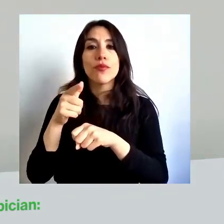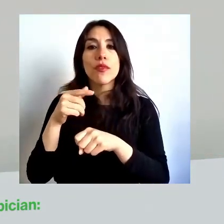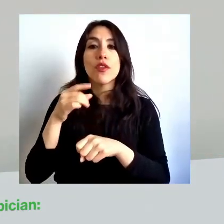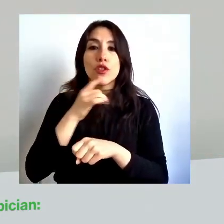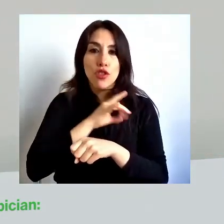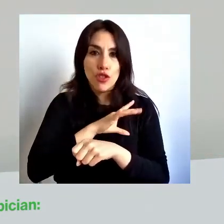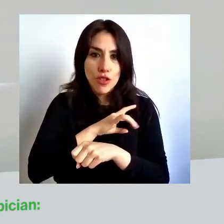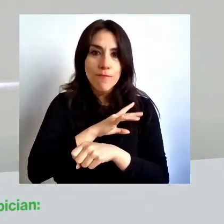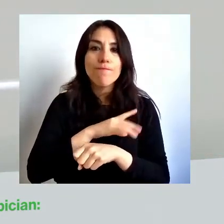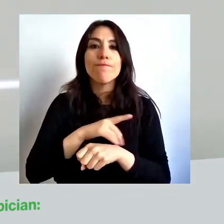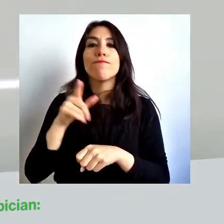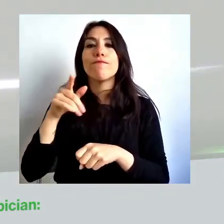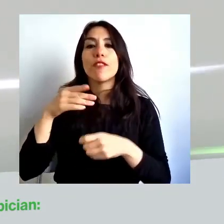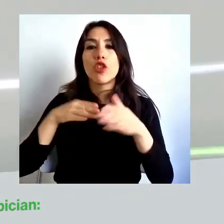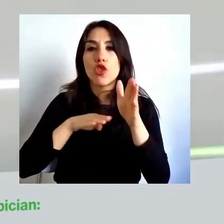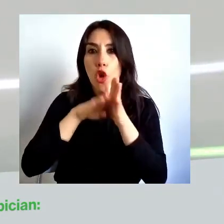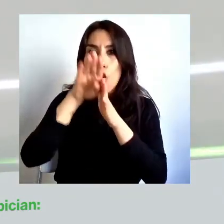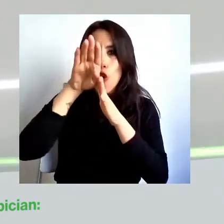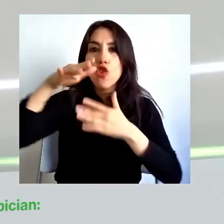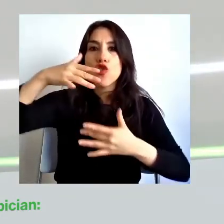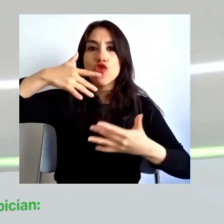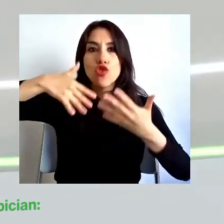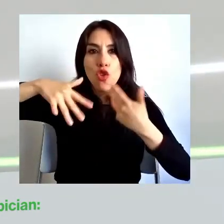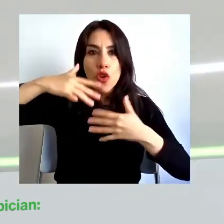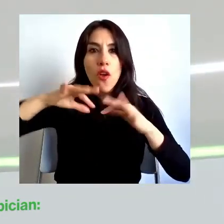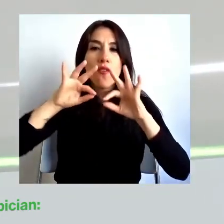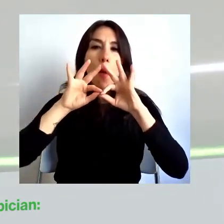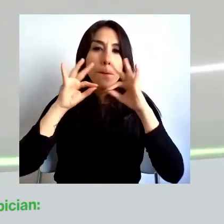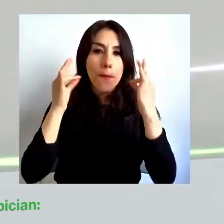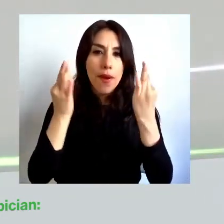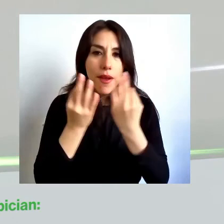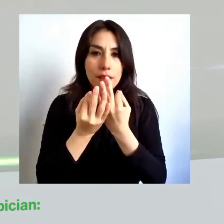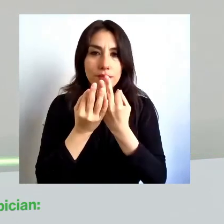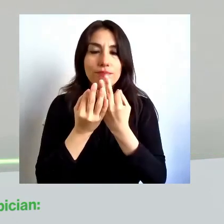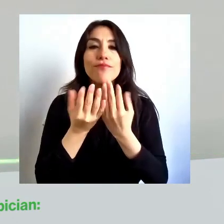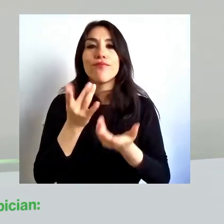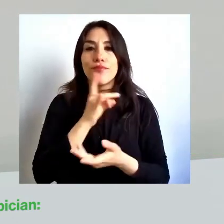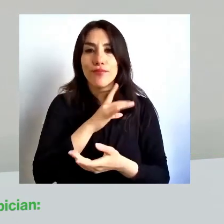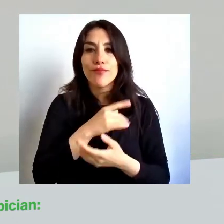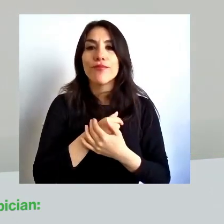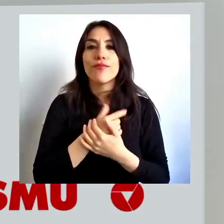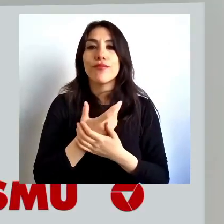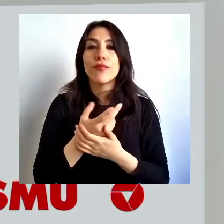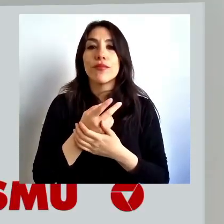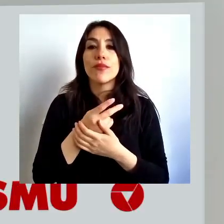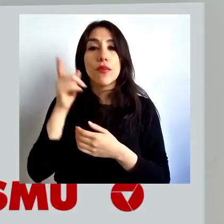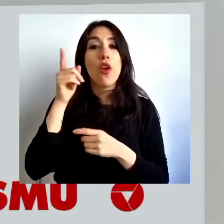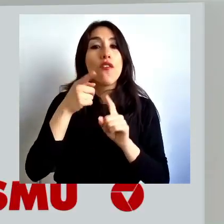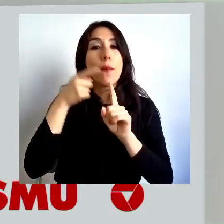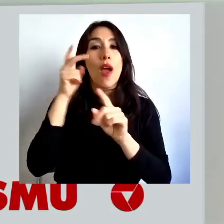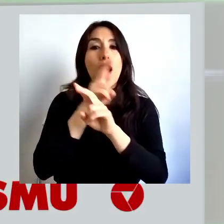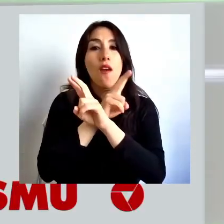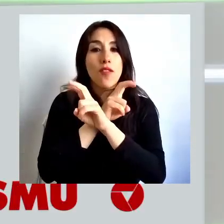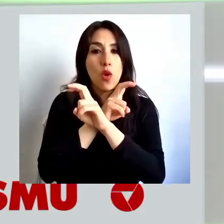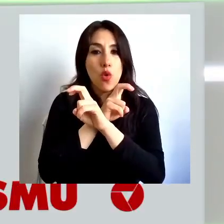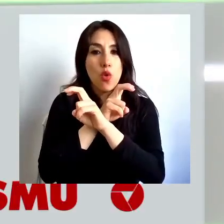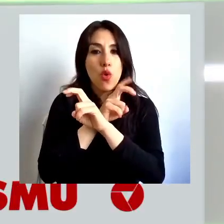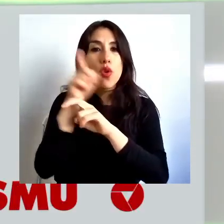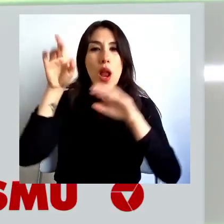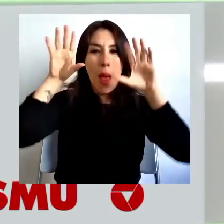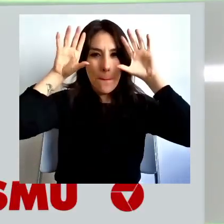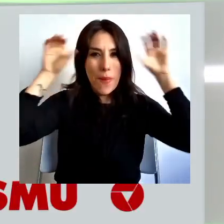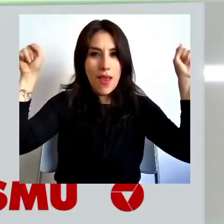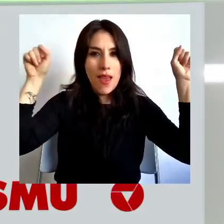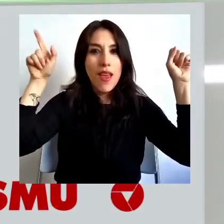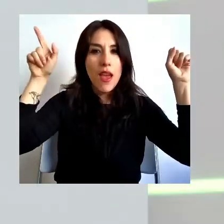the Ministry of Social Development and Family of the Ministry of Chile, the Austria Embassy, and Microsoft for the